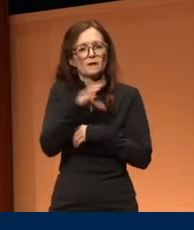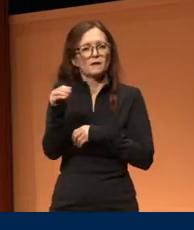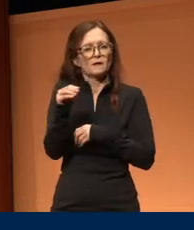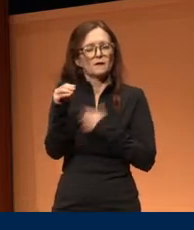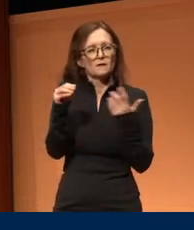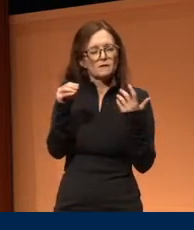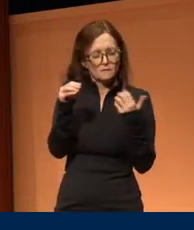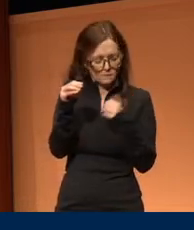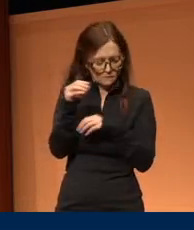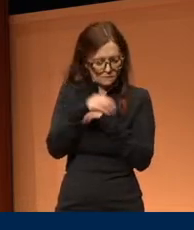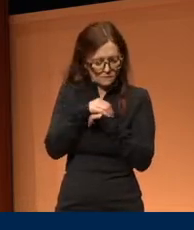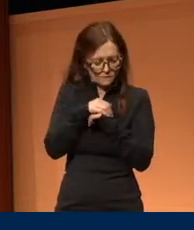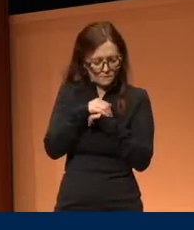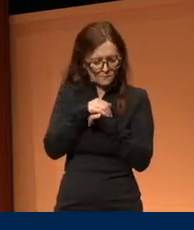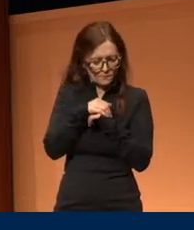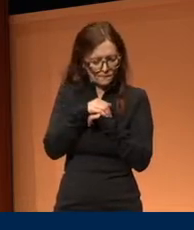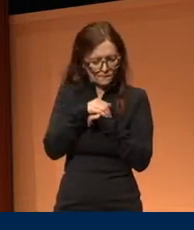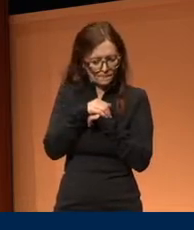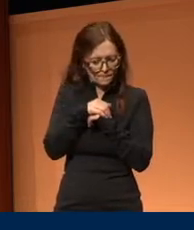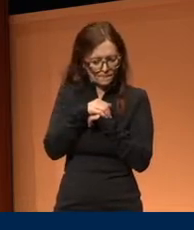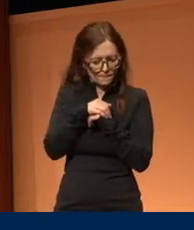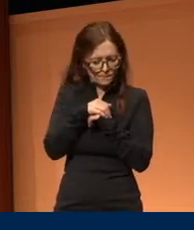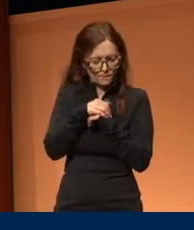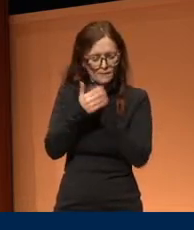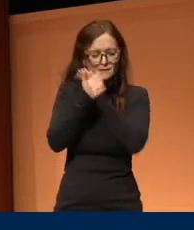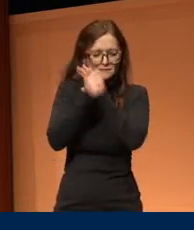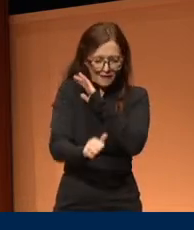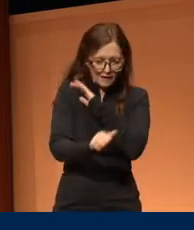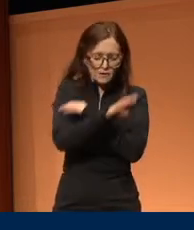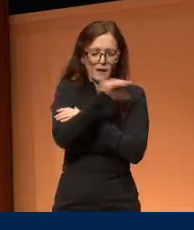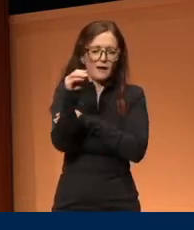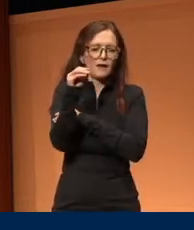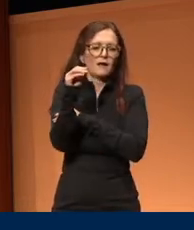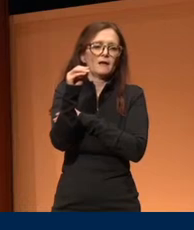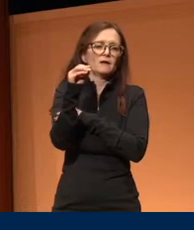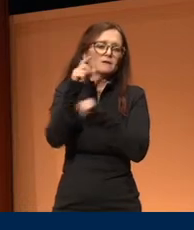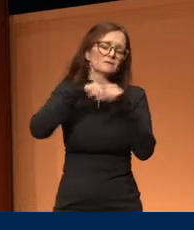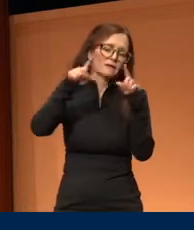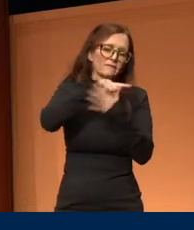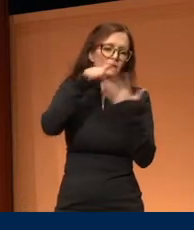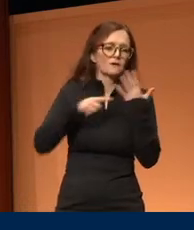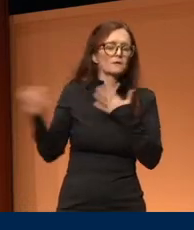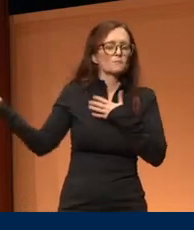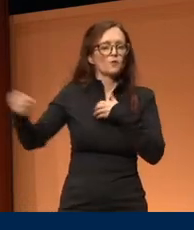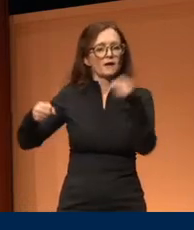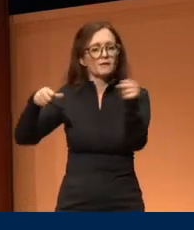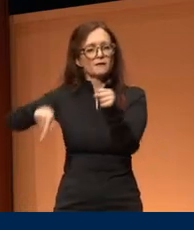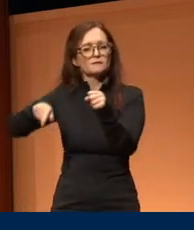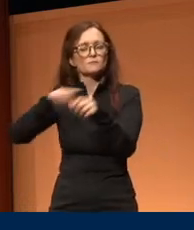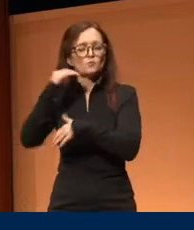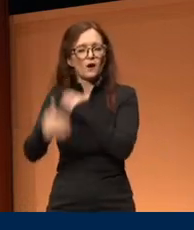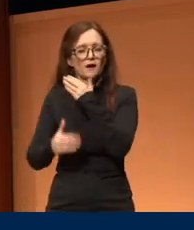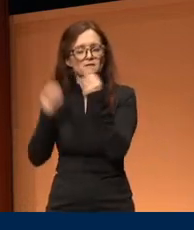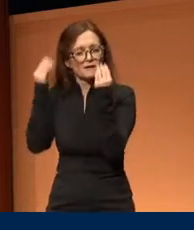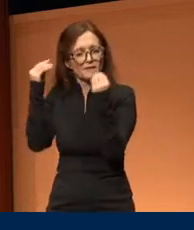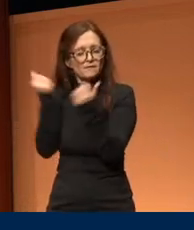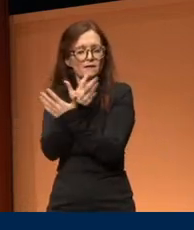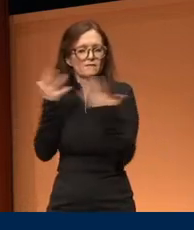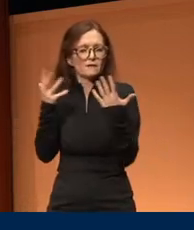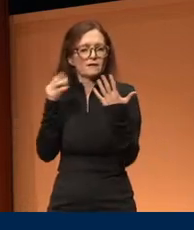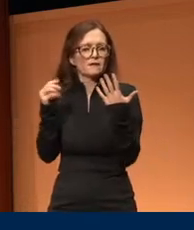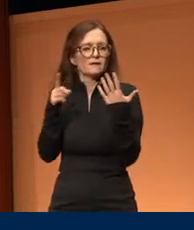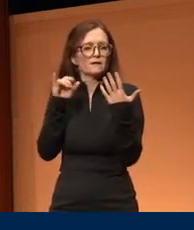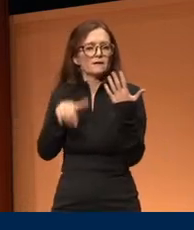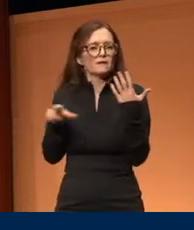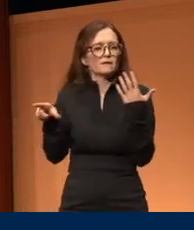cognitive sort of, you know, talents and modules, and that's what they bring to the processing of information, the information that they are presented